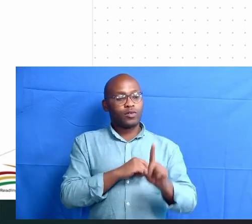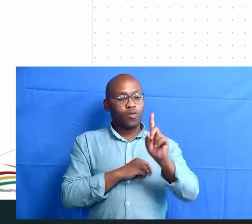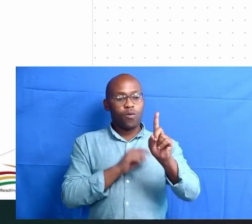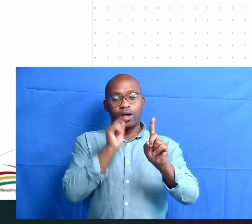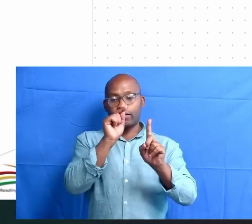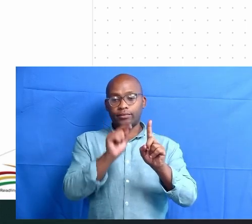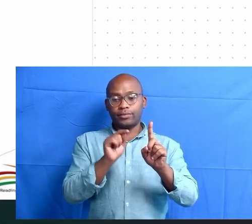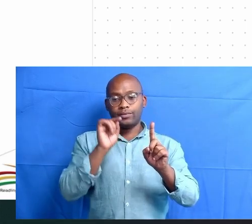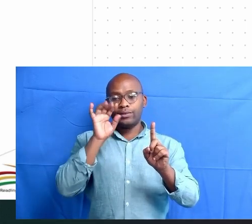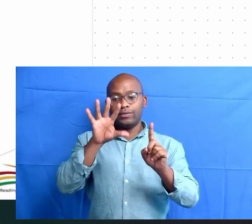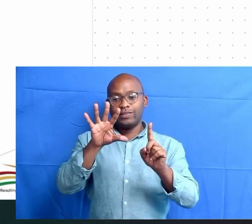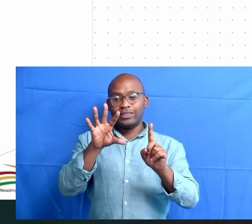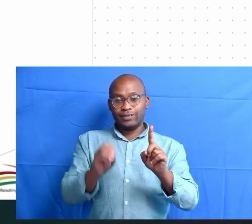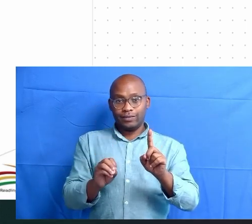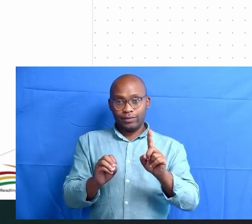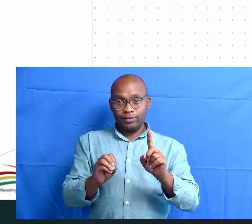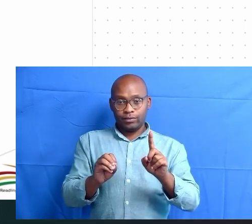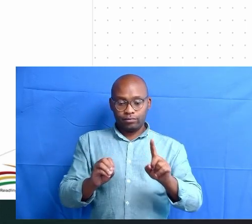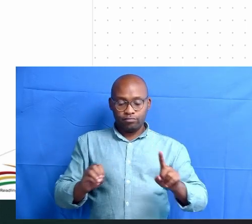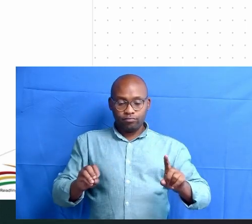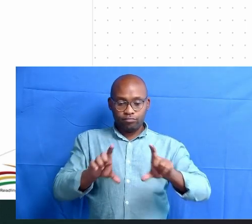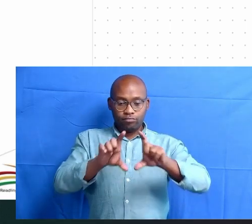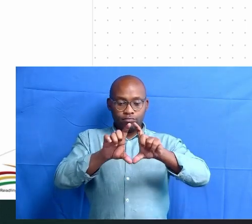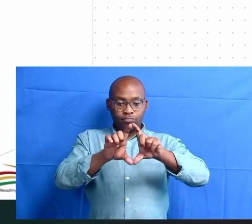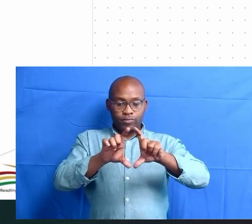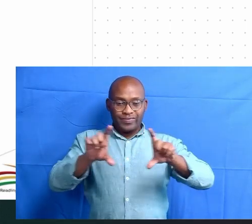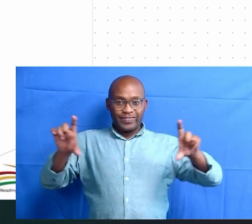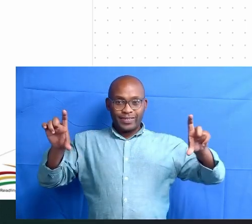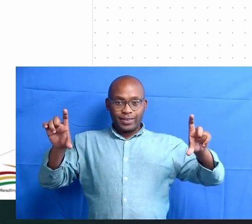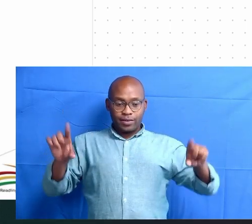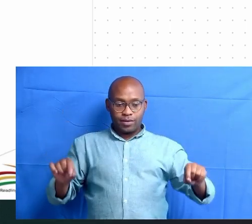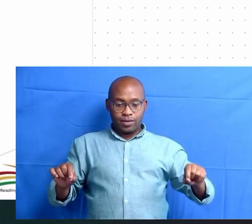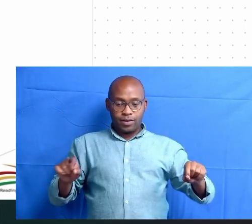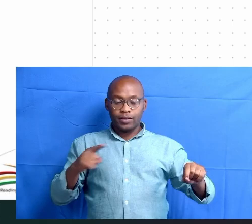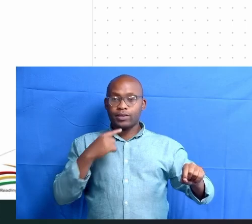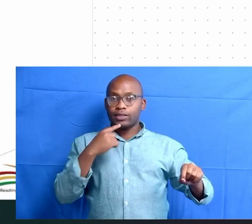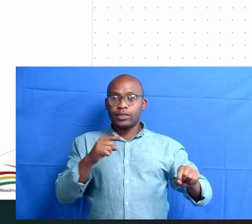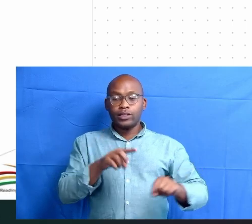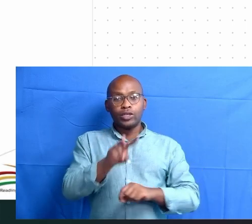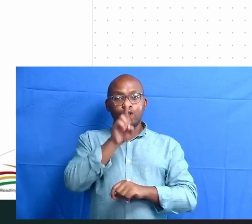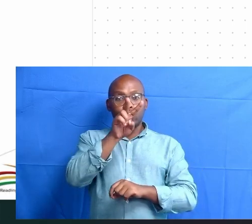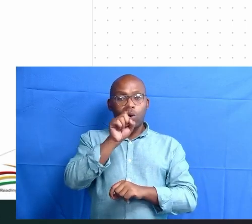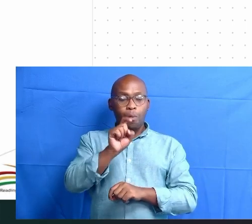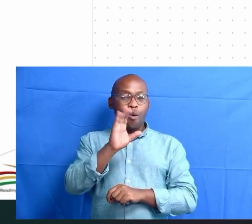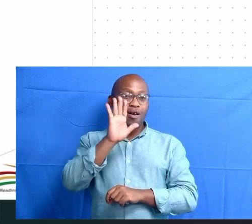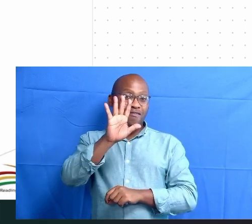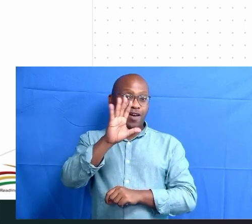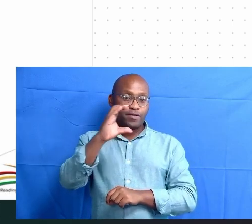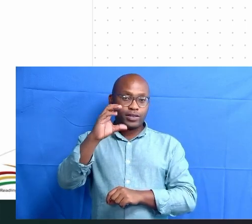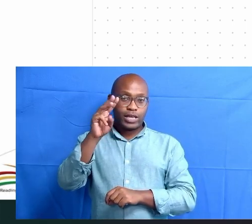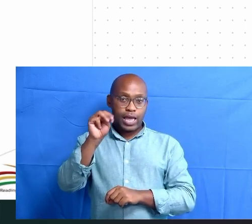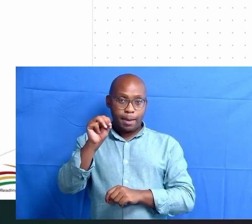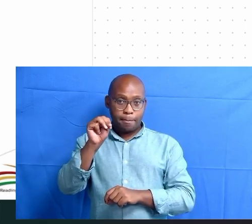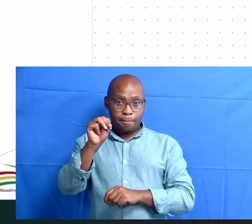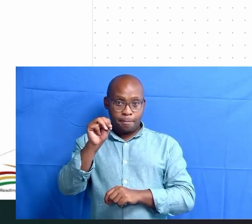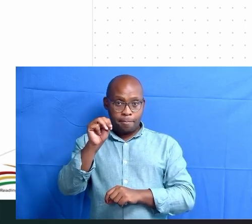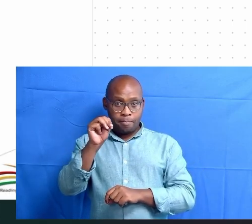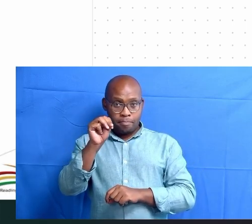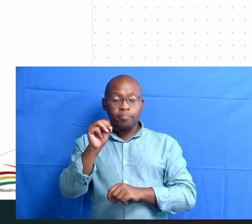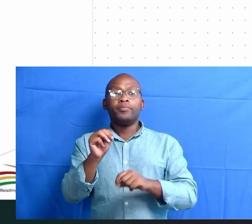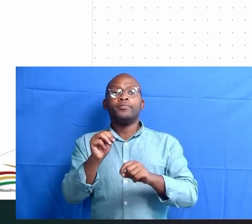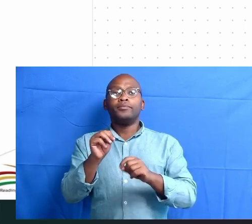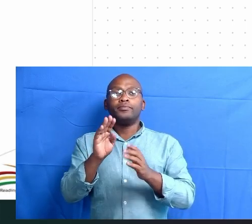1:50, the floor of a rectangular cardboard is shown with a dimension of 2,5 centimeters by